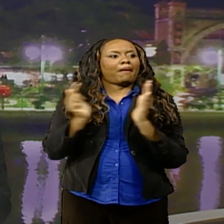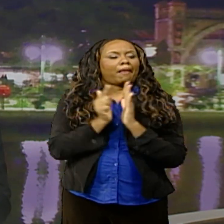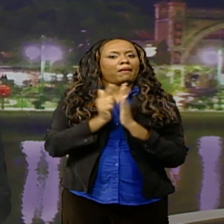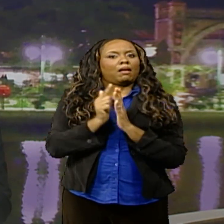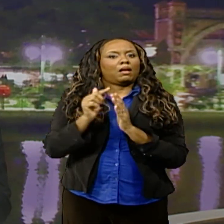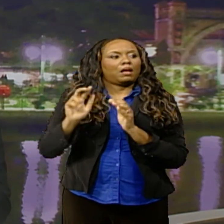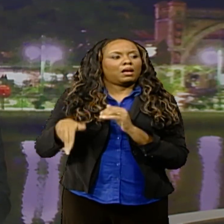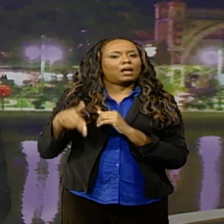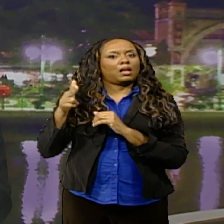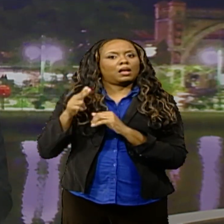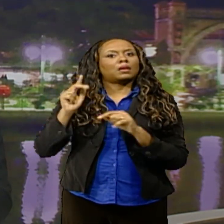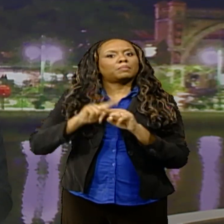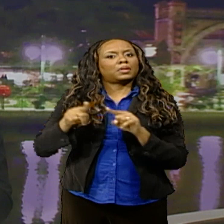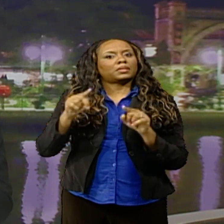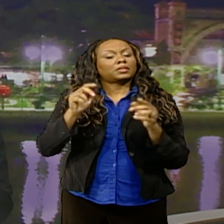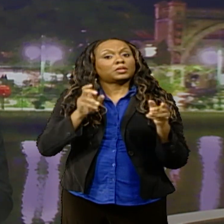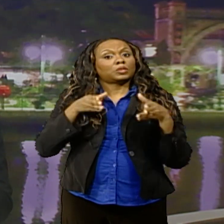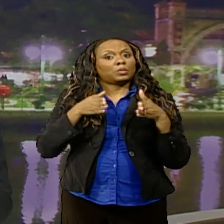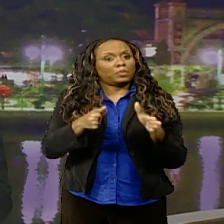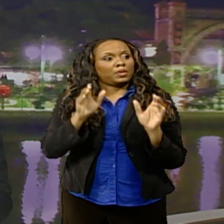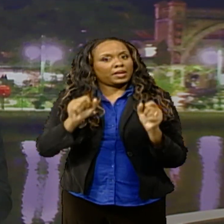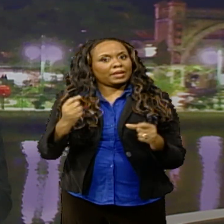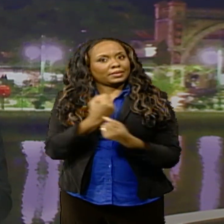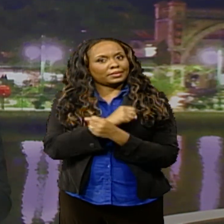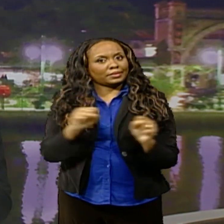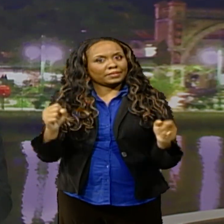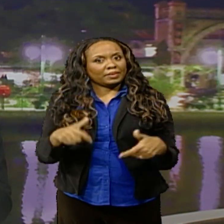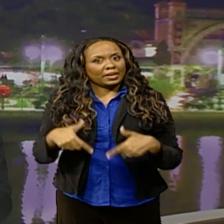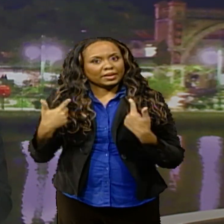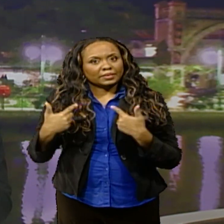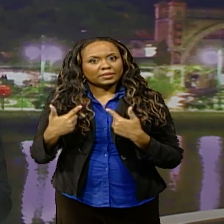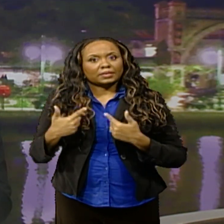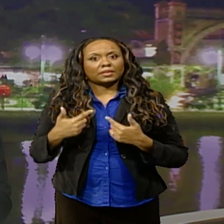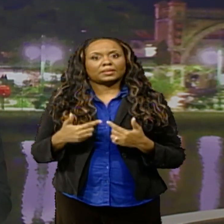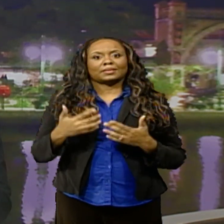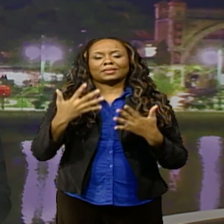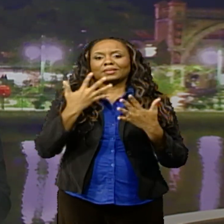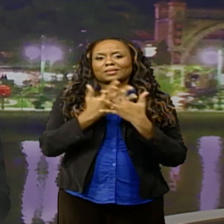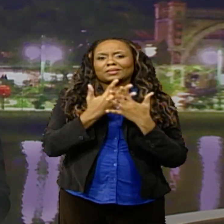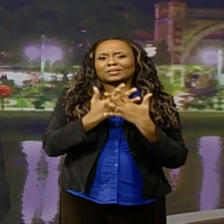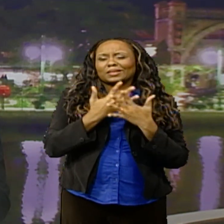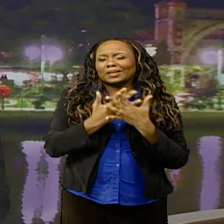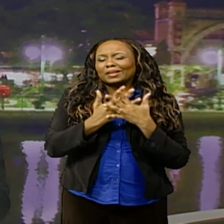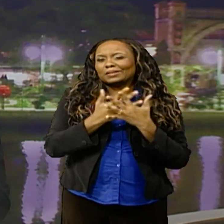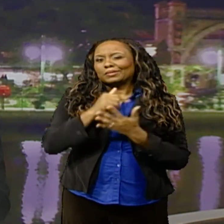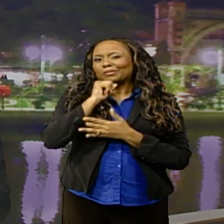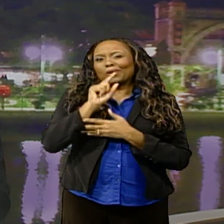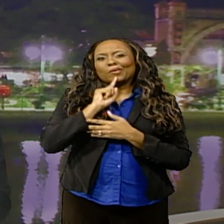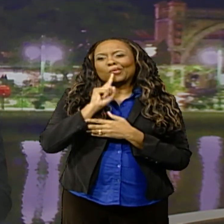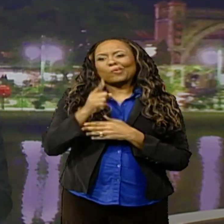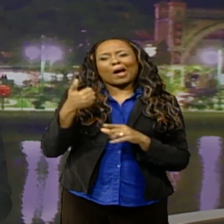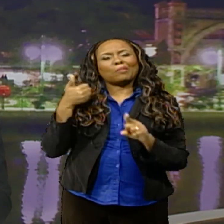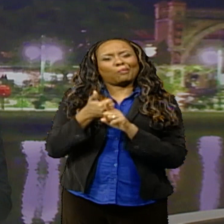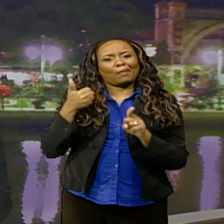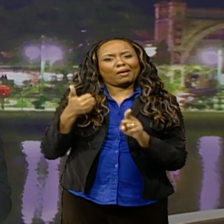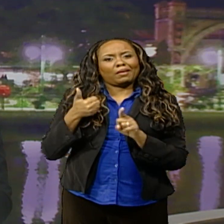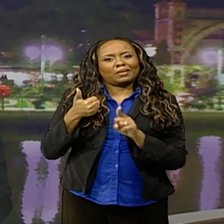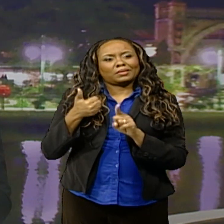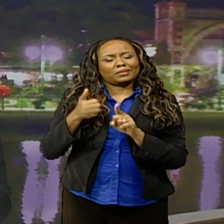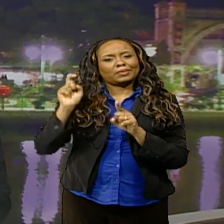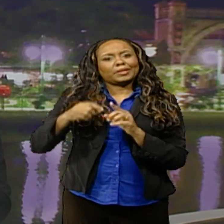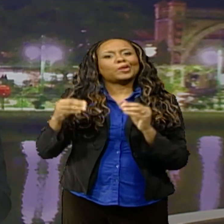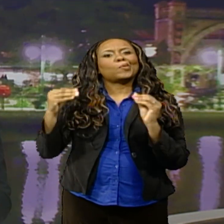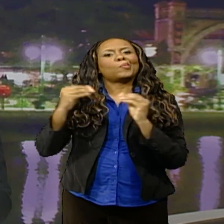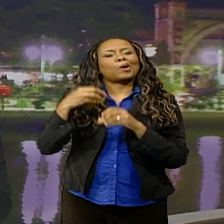same time save lives. He was responding to concerns that jail time would not have a significant impact on those in possession